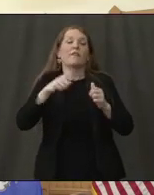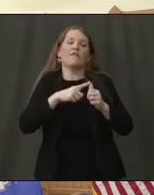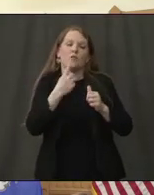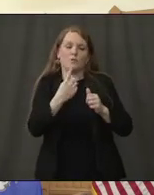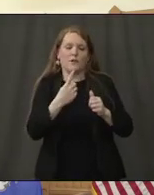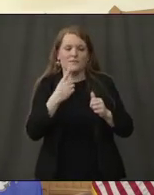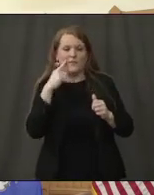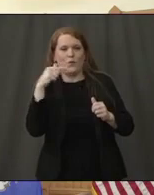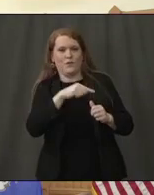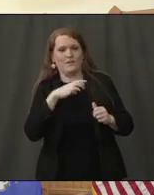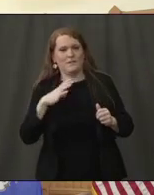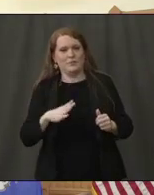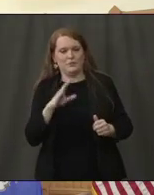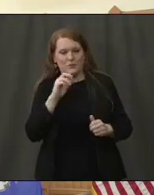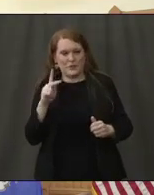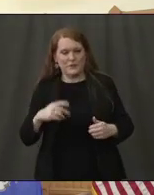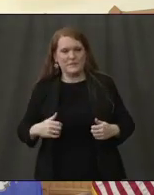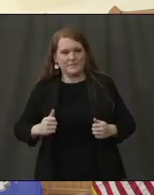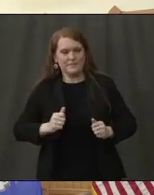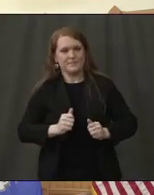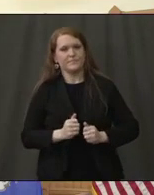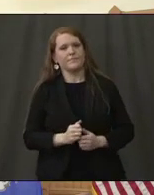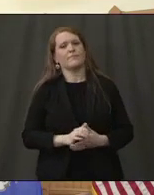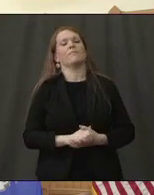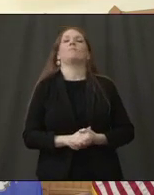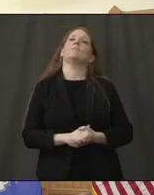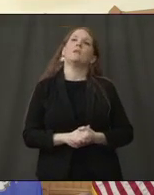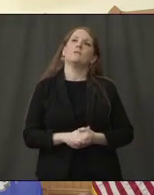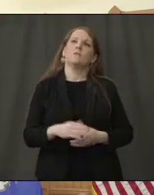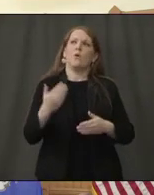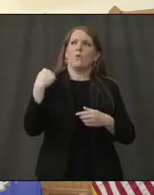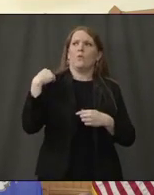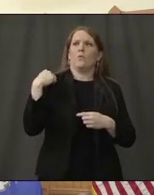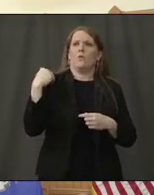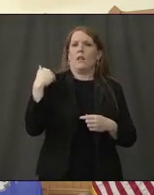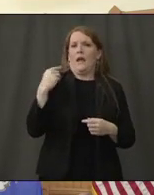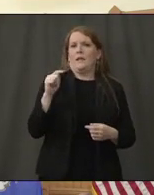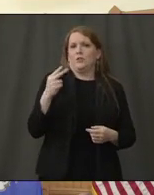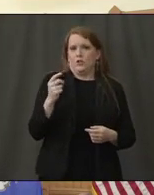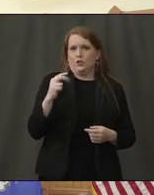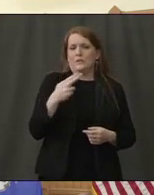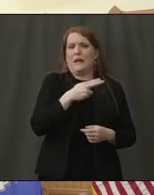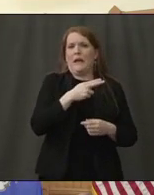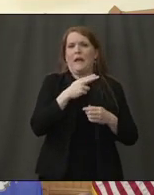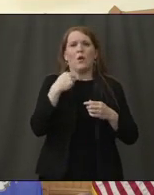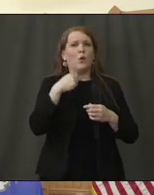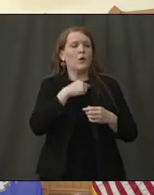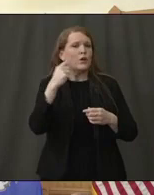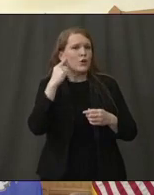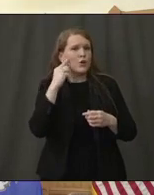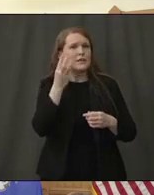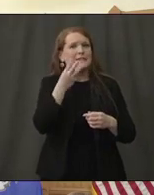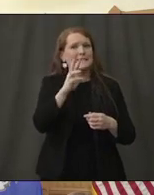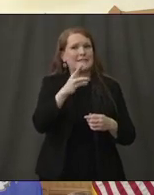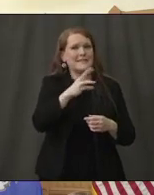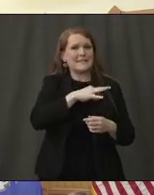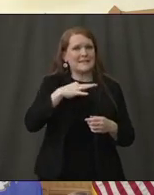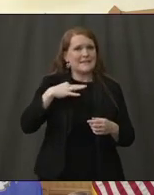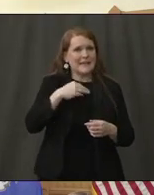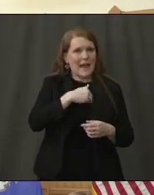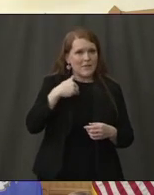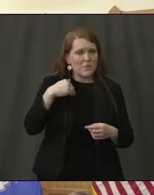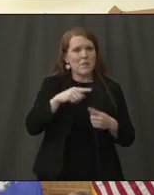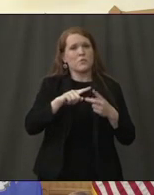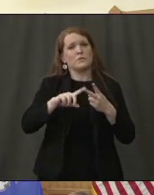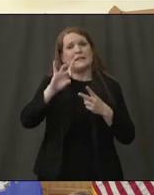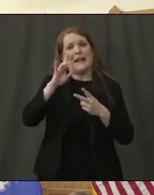Cook. Last we knew, as of Thursday, there were 16 staff members and 8 inmates throughout the state prison system